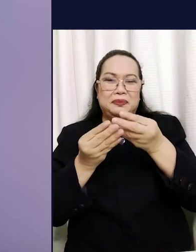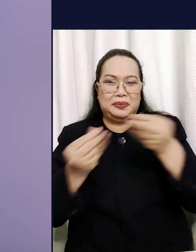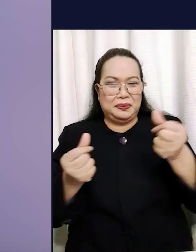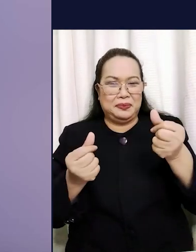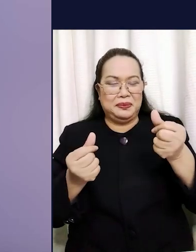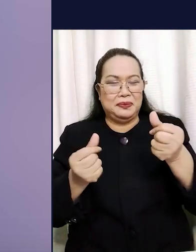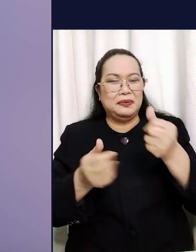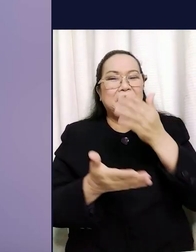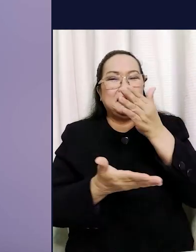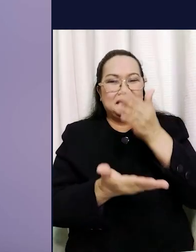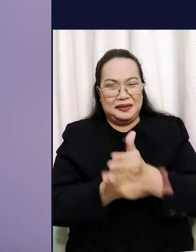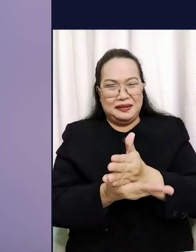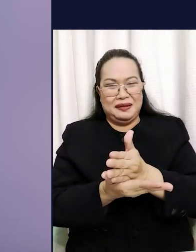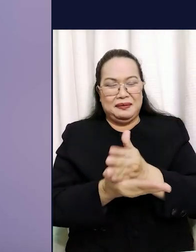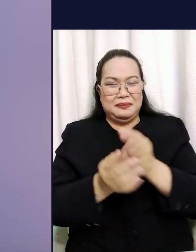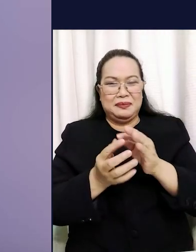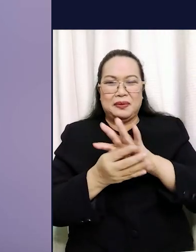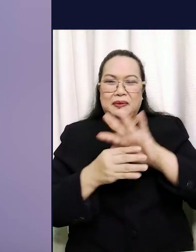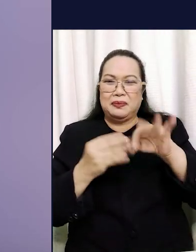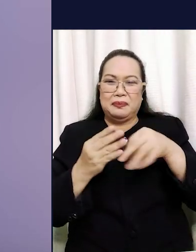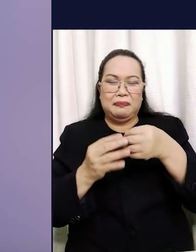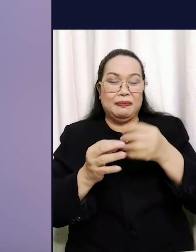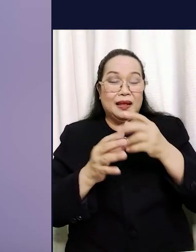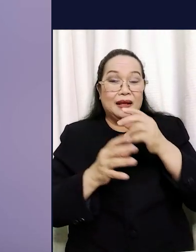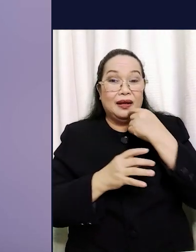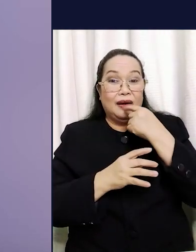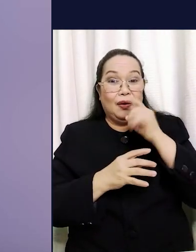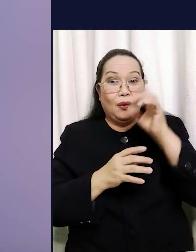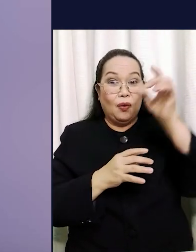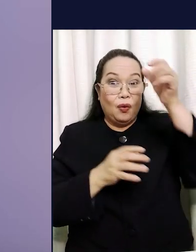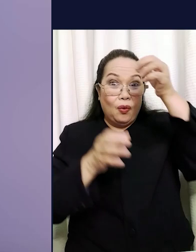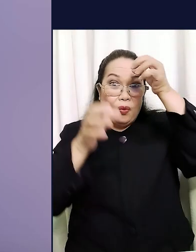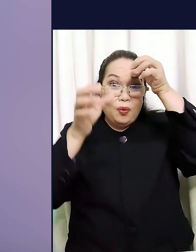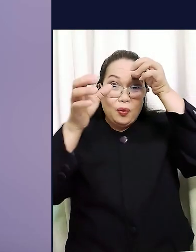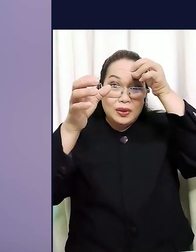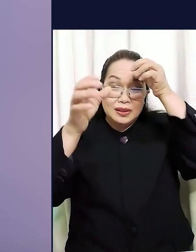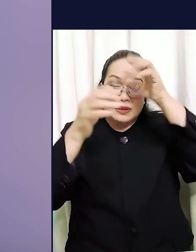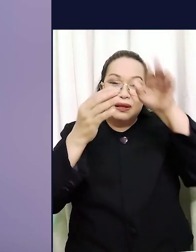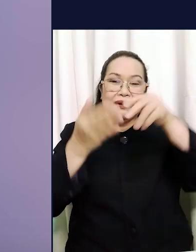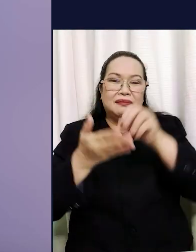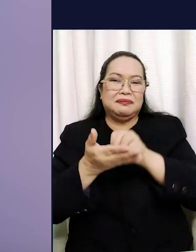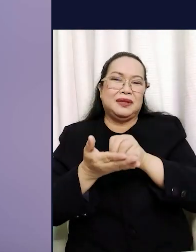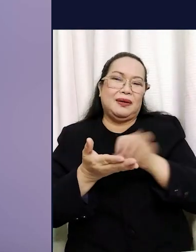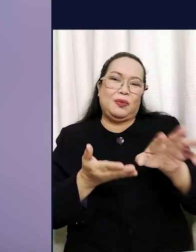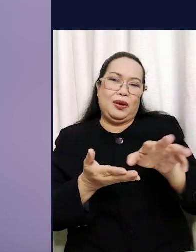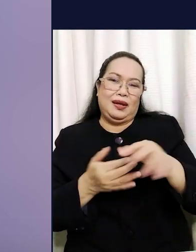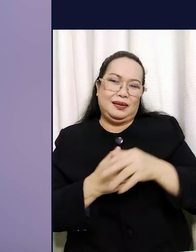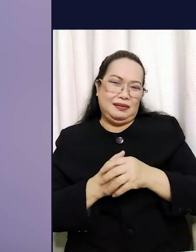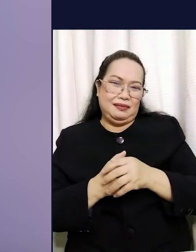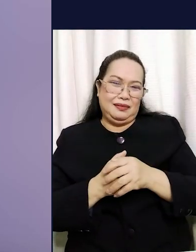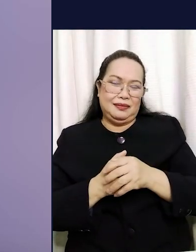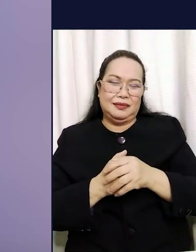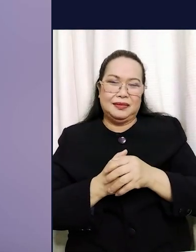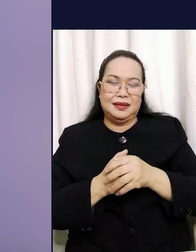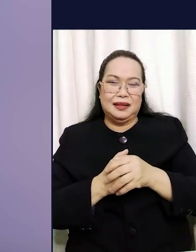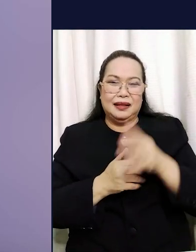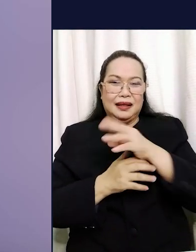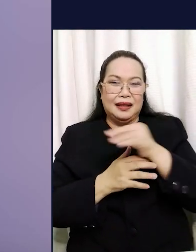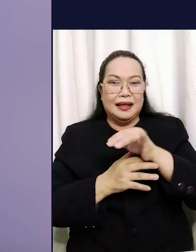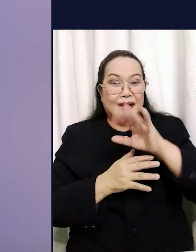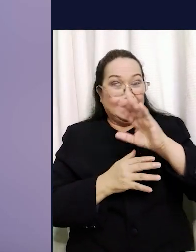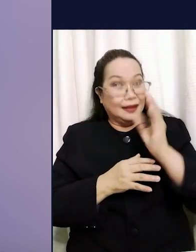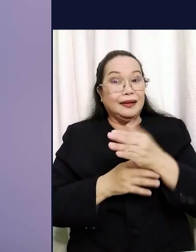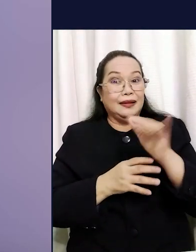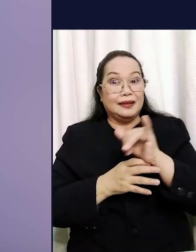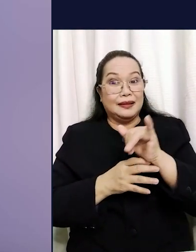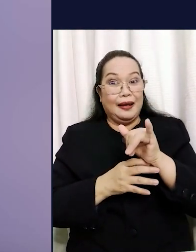then, yun hong kaalaman niya ay magiging baliwala. At ganun din yung